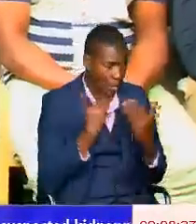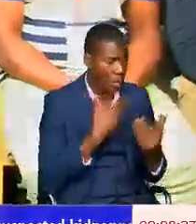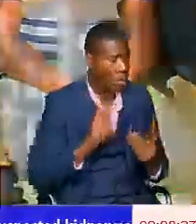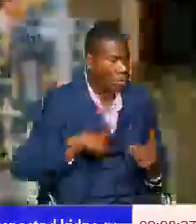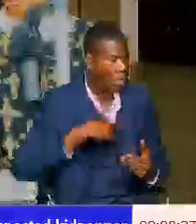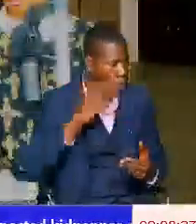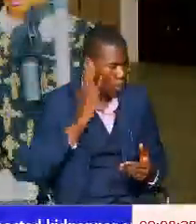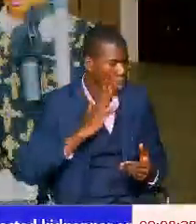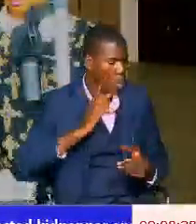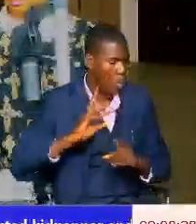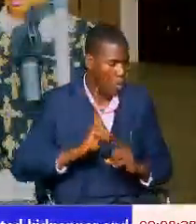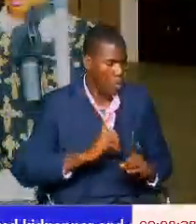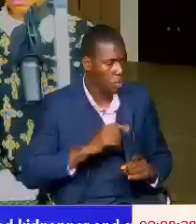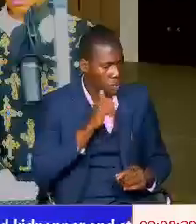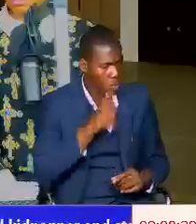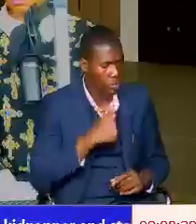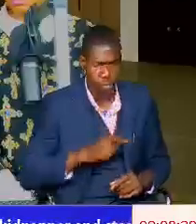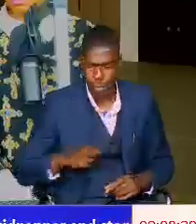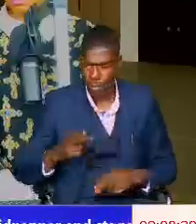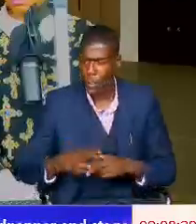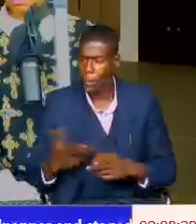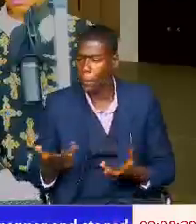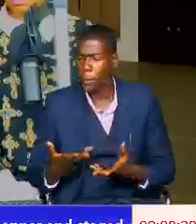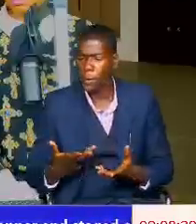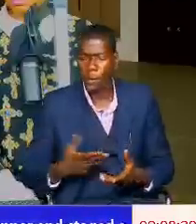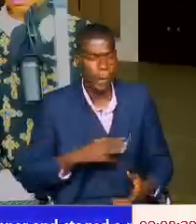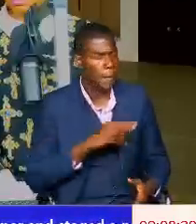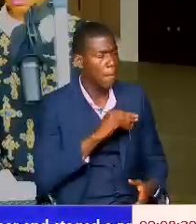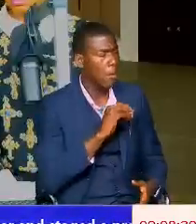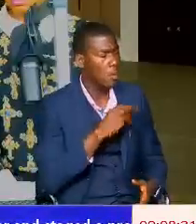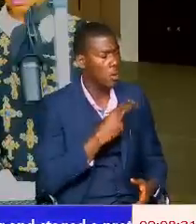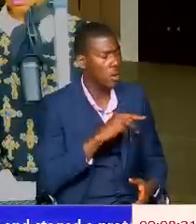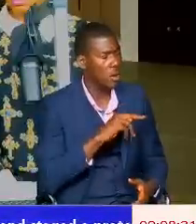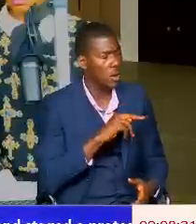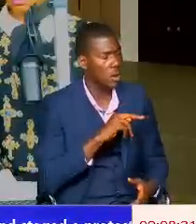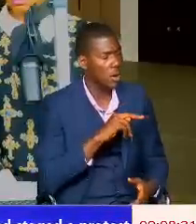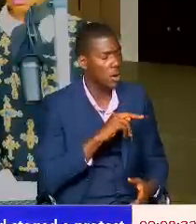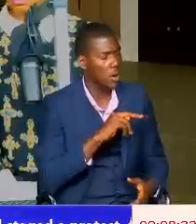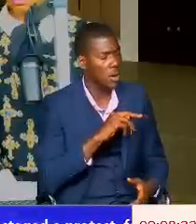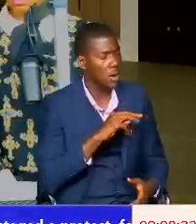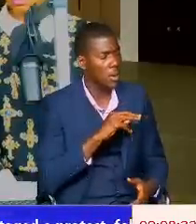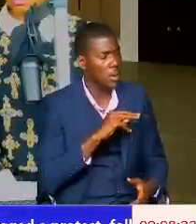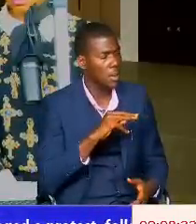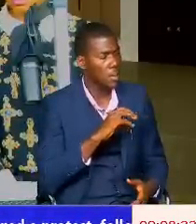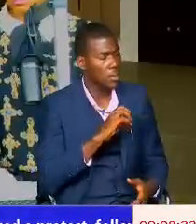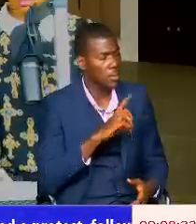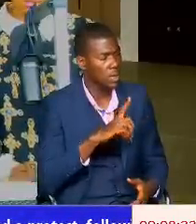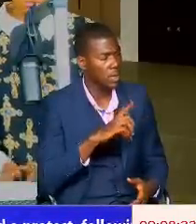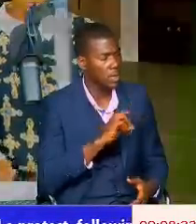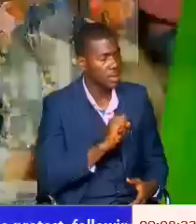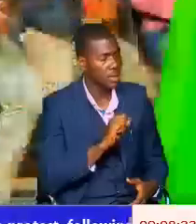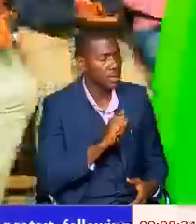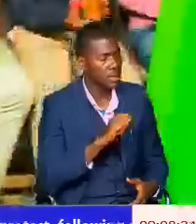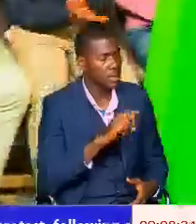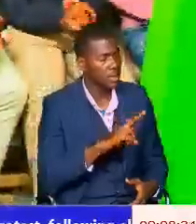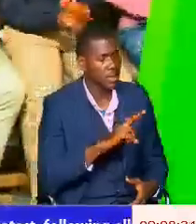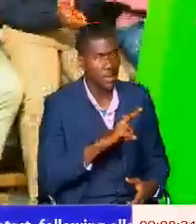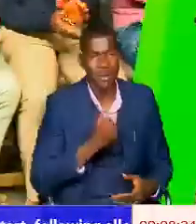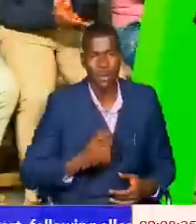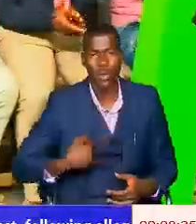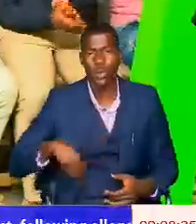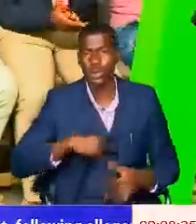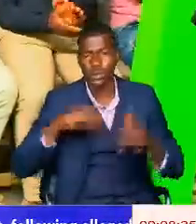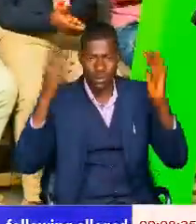there tomorrow, sir. Yes, sir. Your name now? Mohammed Sav. Okay, Mohammed Sav. Thank you very much. We appreciate him.